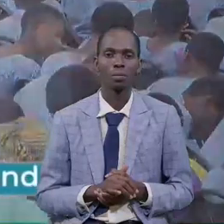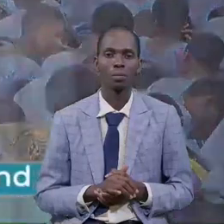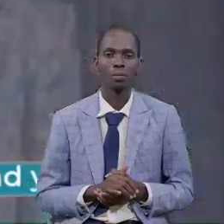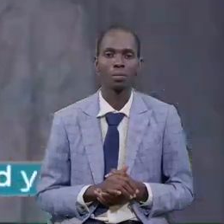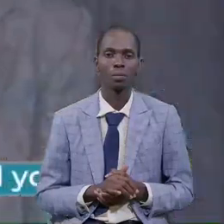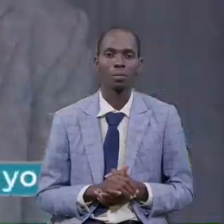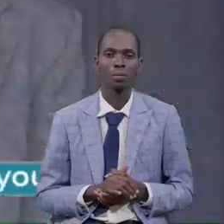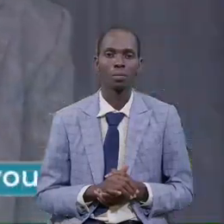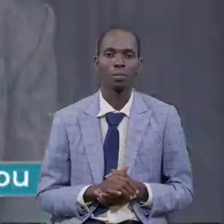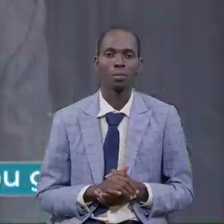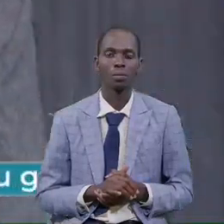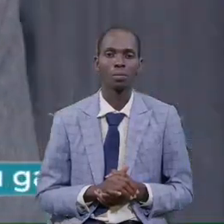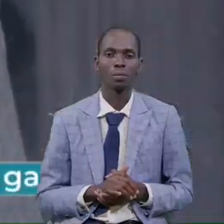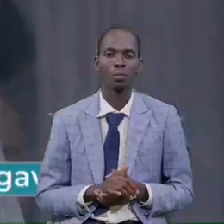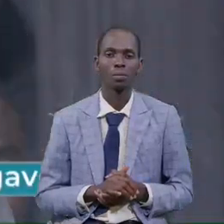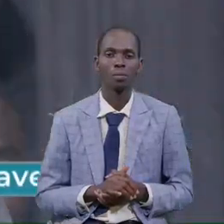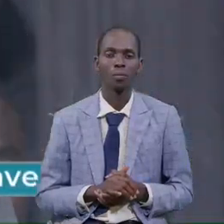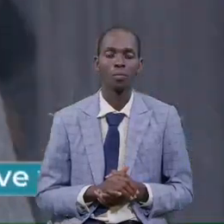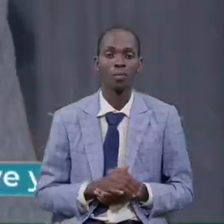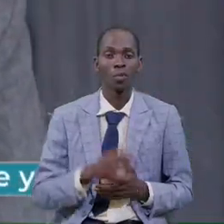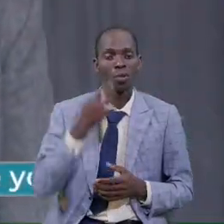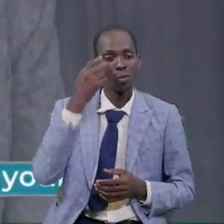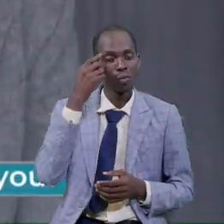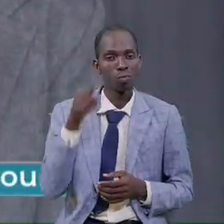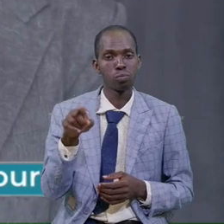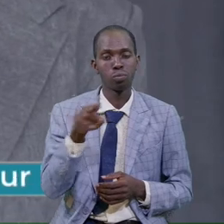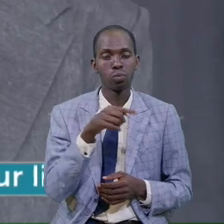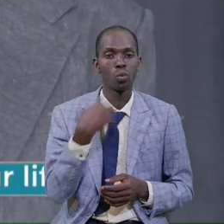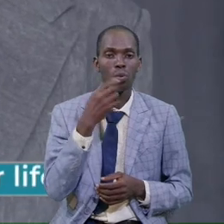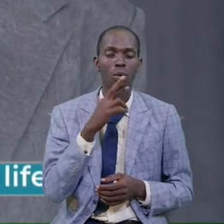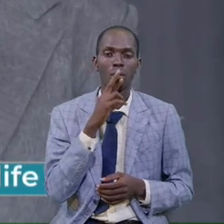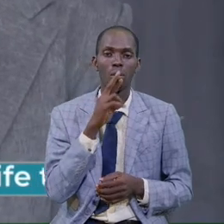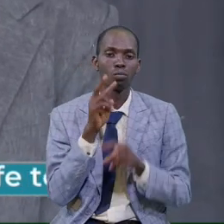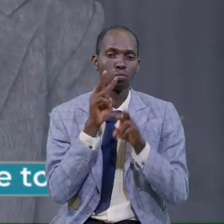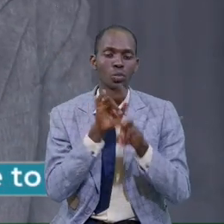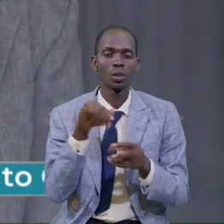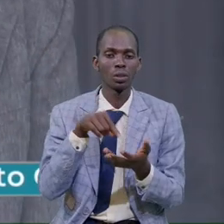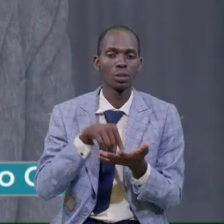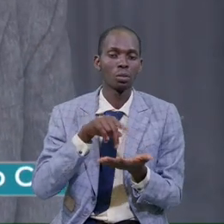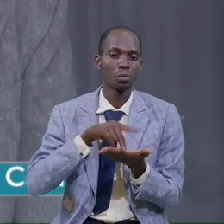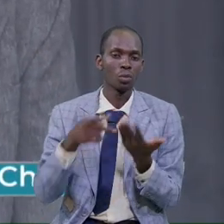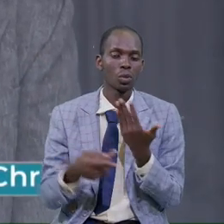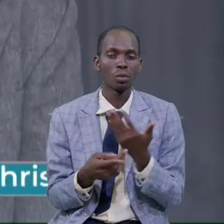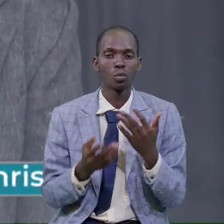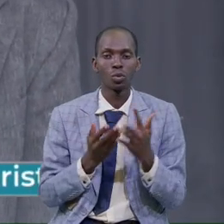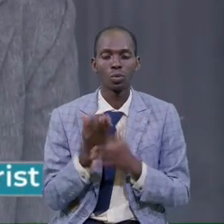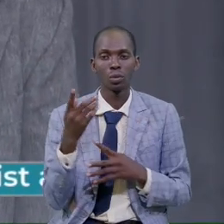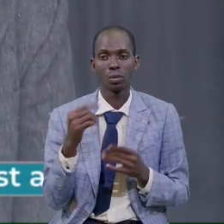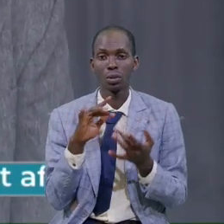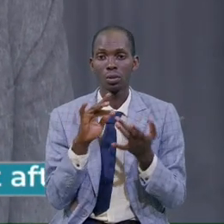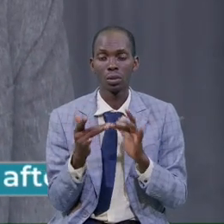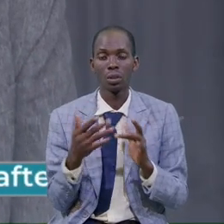If you are watching online and you gave your life to Christ after the pastor's